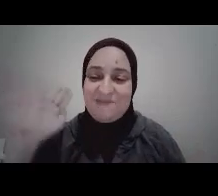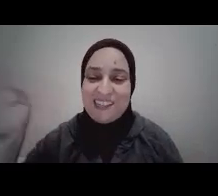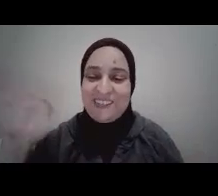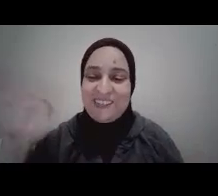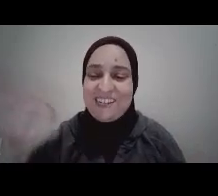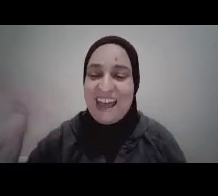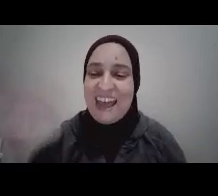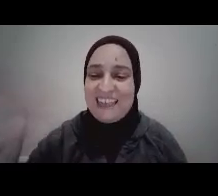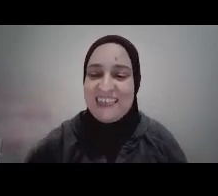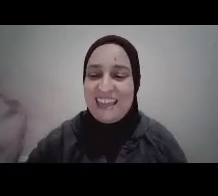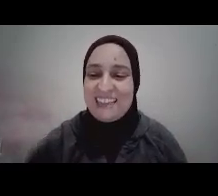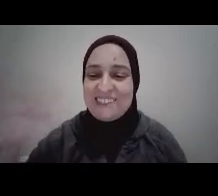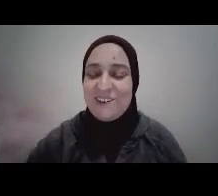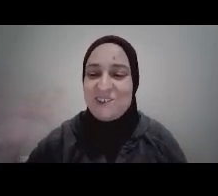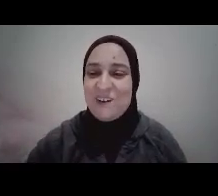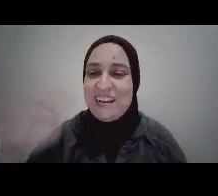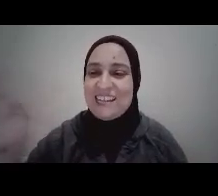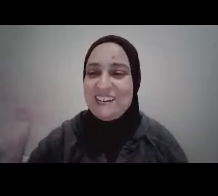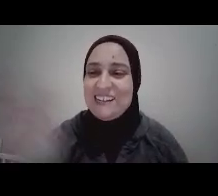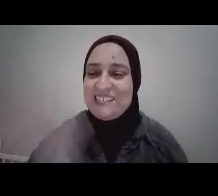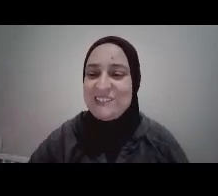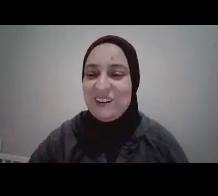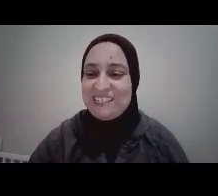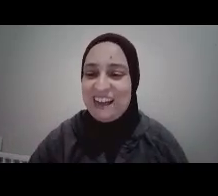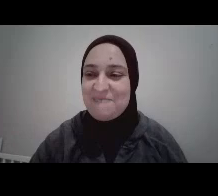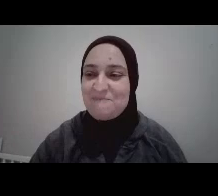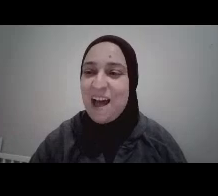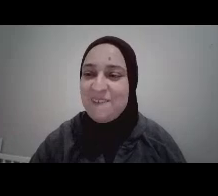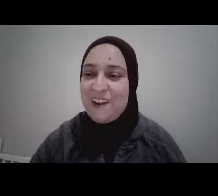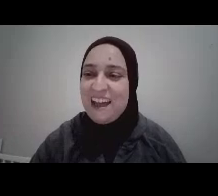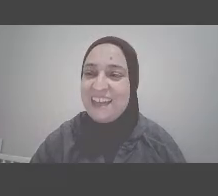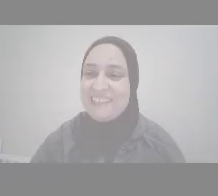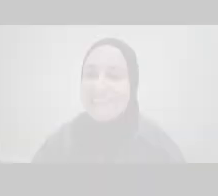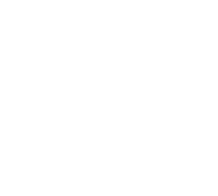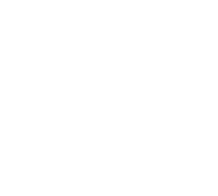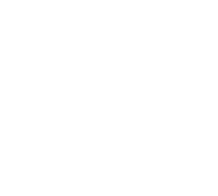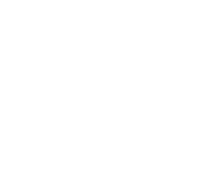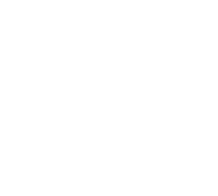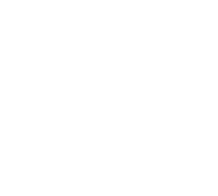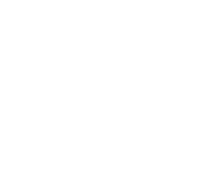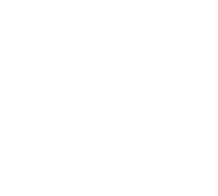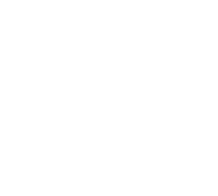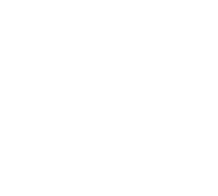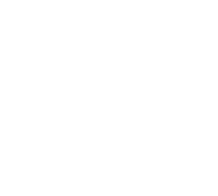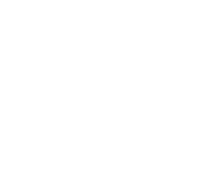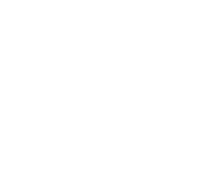an awesome rest of your day, and thanks for joining us here at Storytime. Bye, friends.